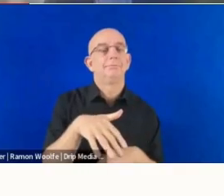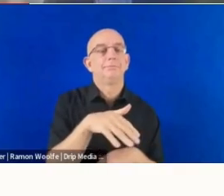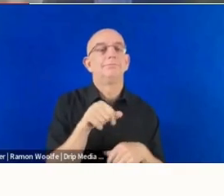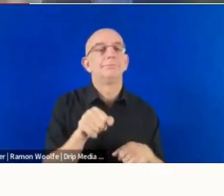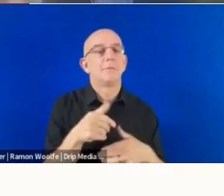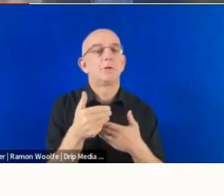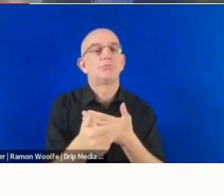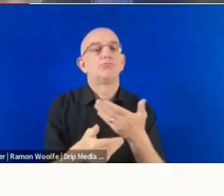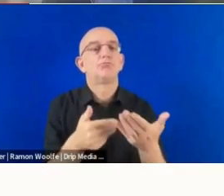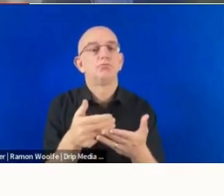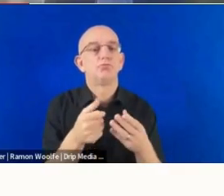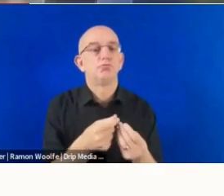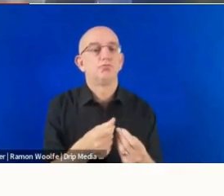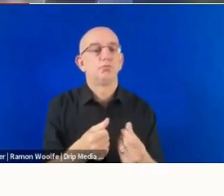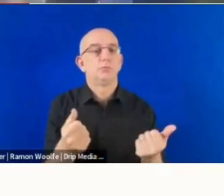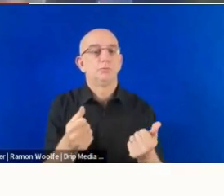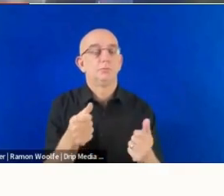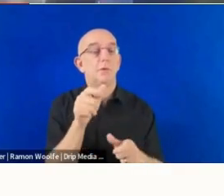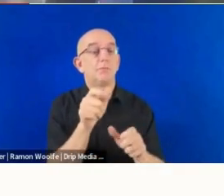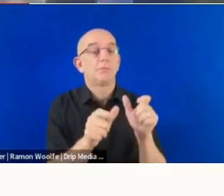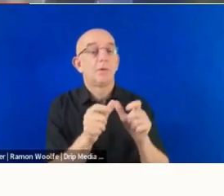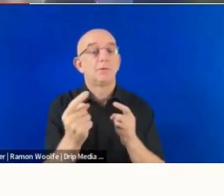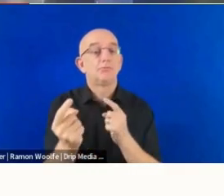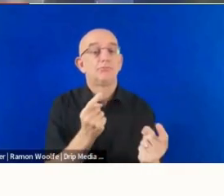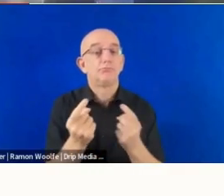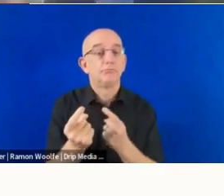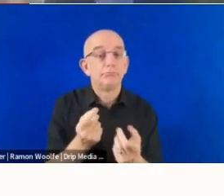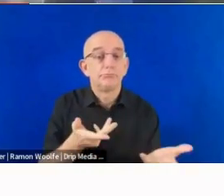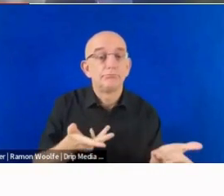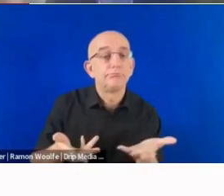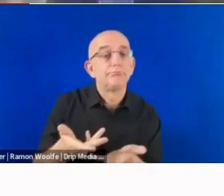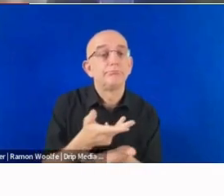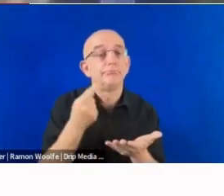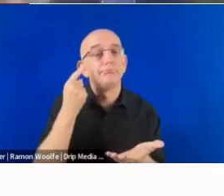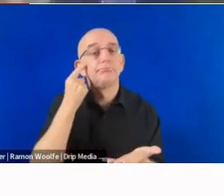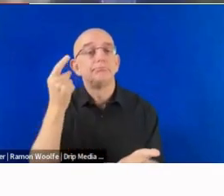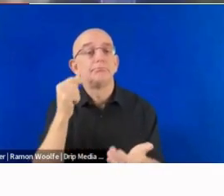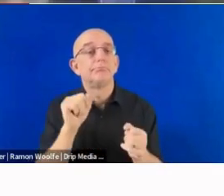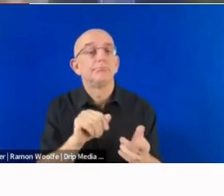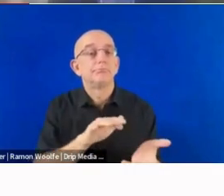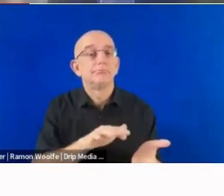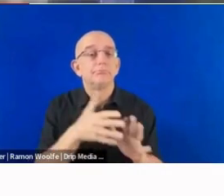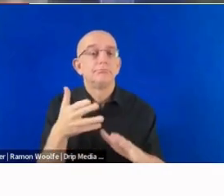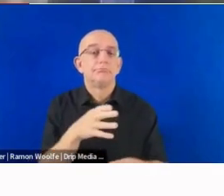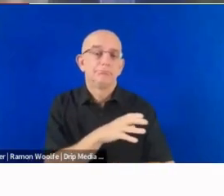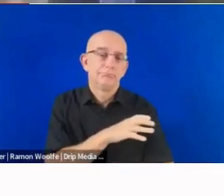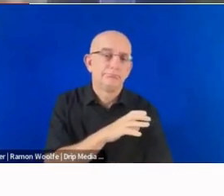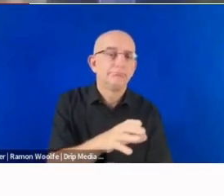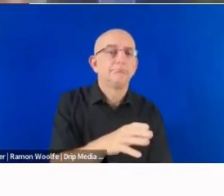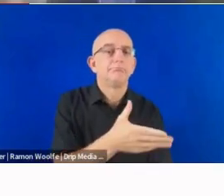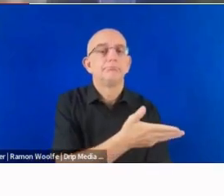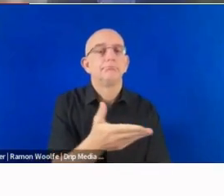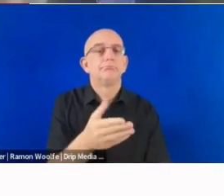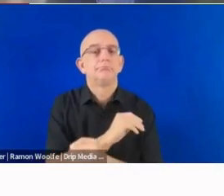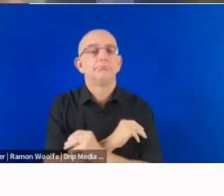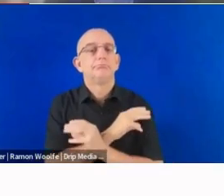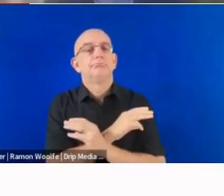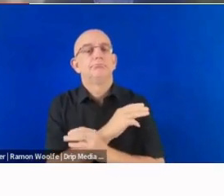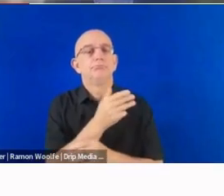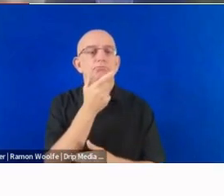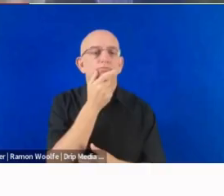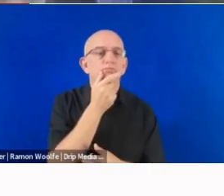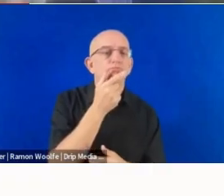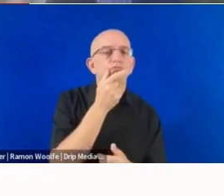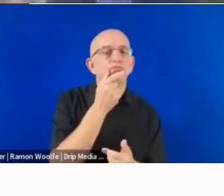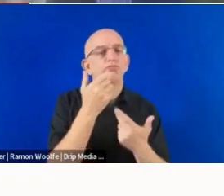empowers learners to handle the complexities of their own social protection systems. And this is done by appreciating the linkages